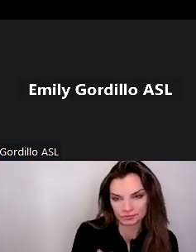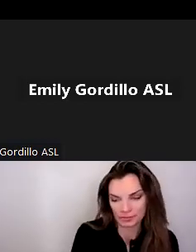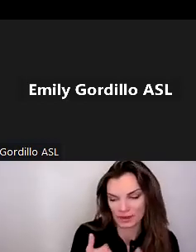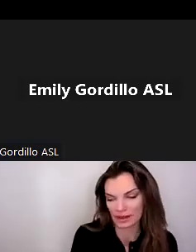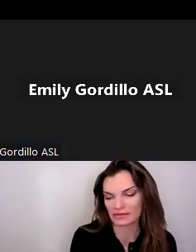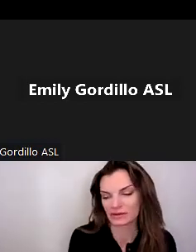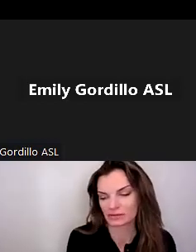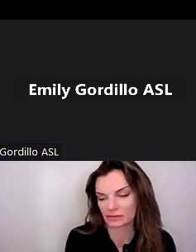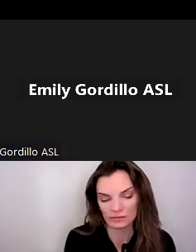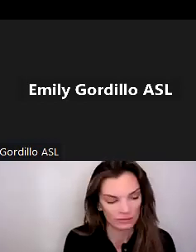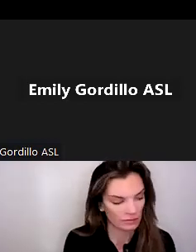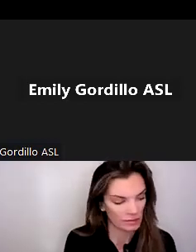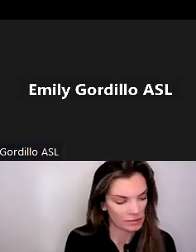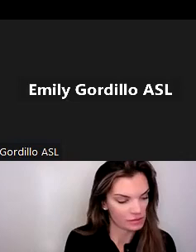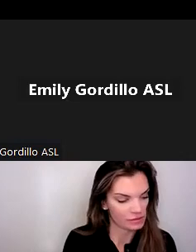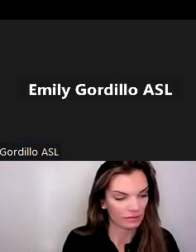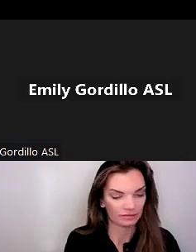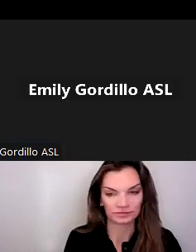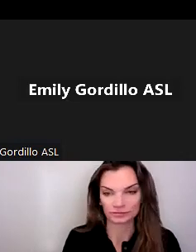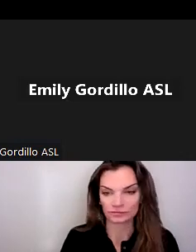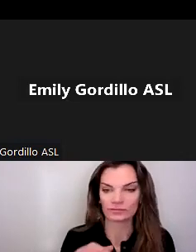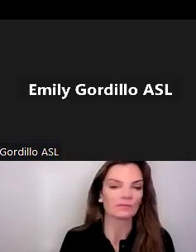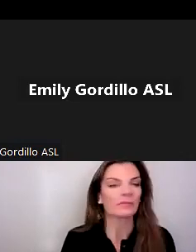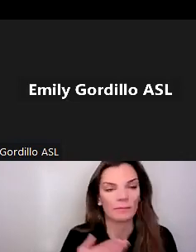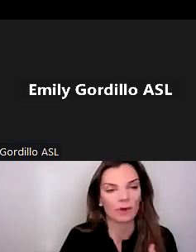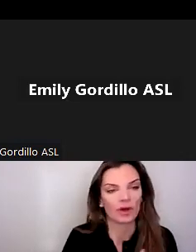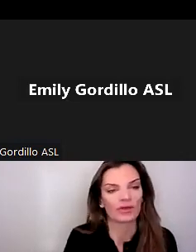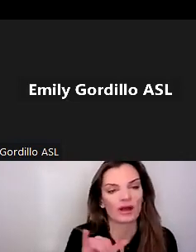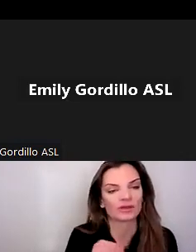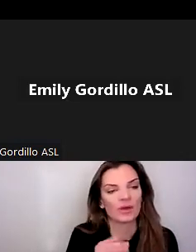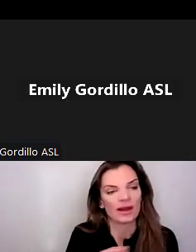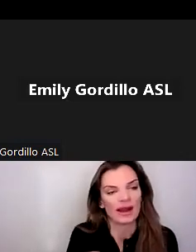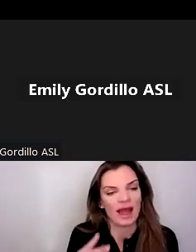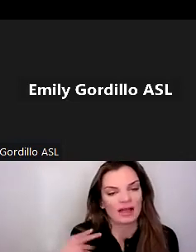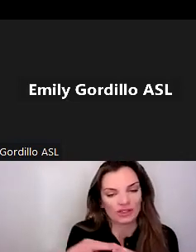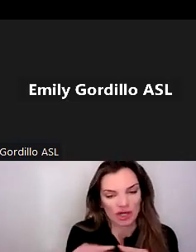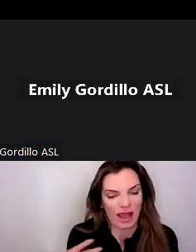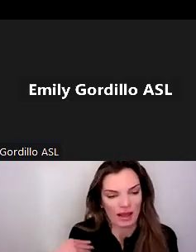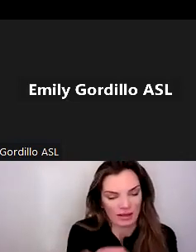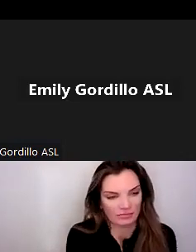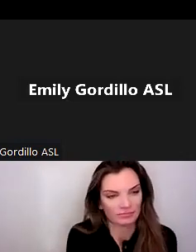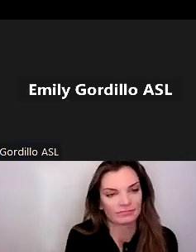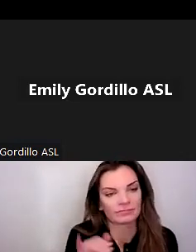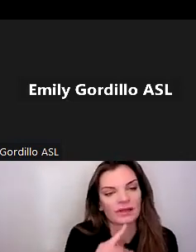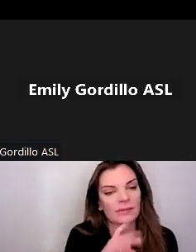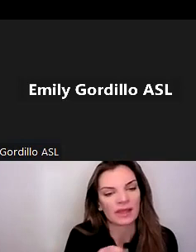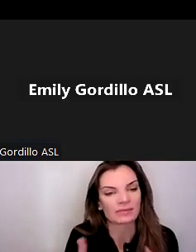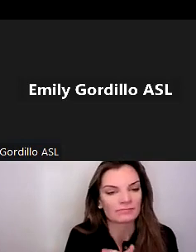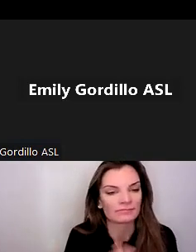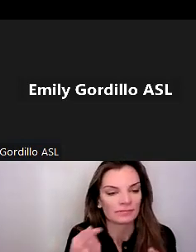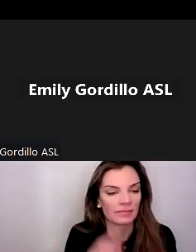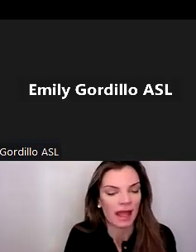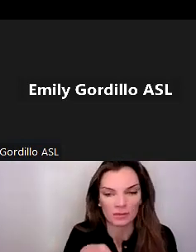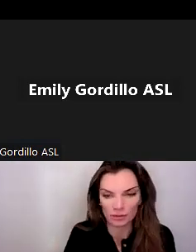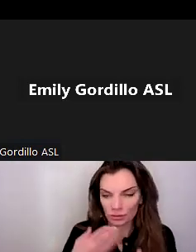at birth. They compromise genetic as well as non-genetic conditions. Sometimes that can be a complication at birth. It may be